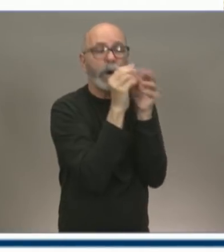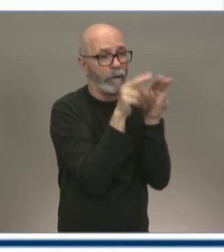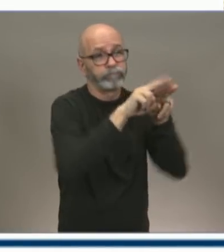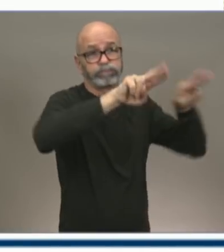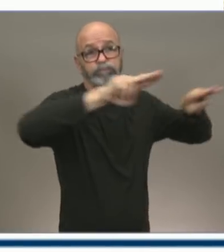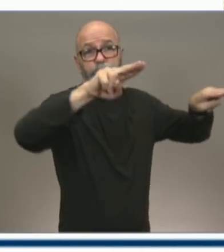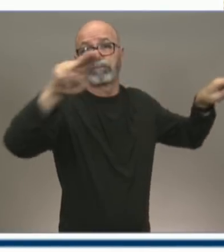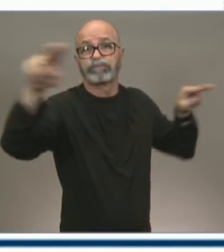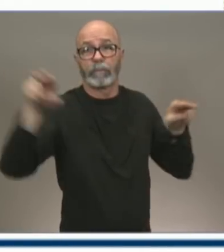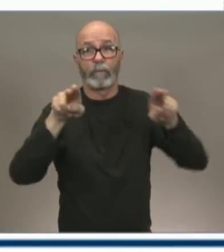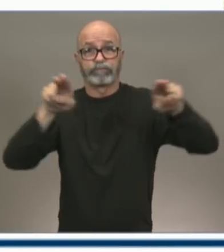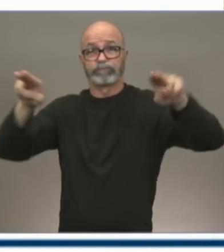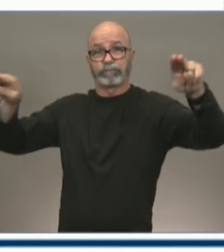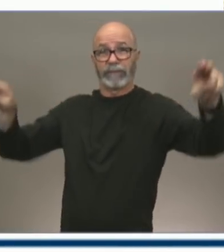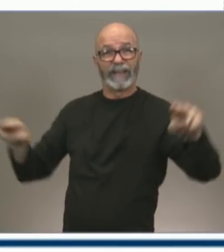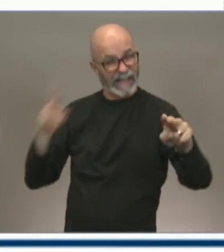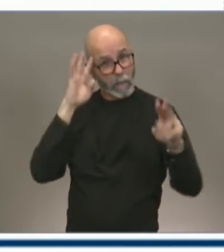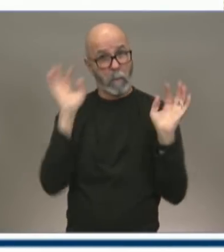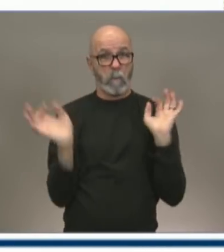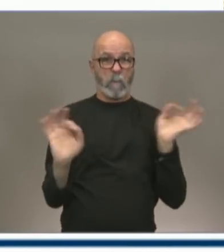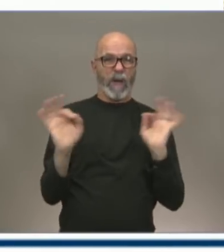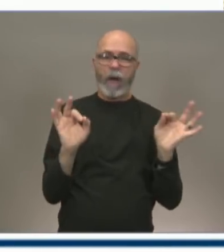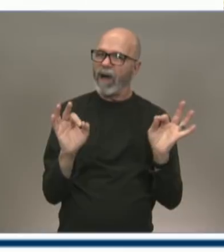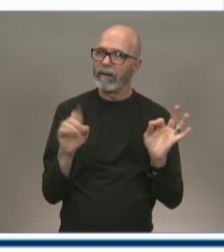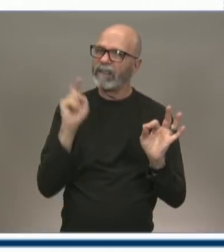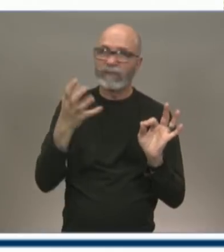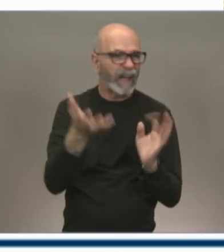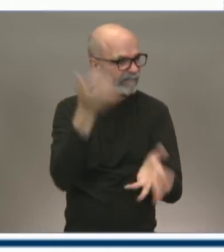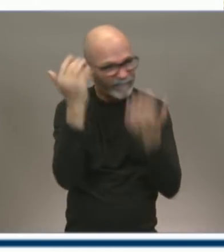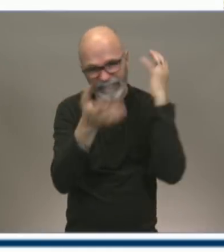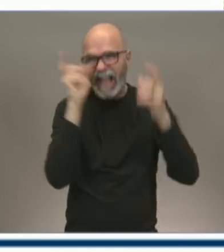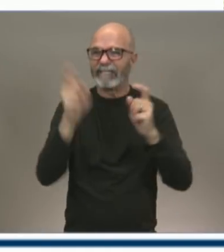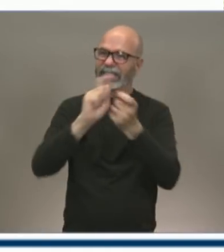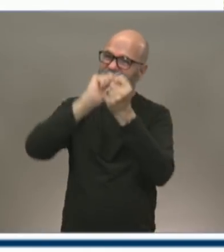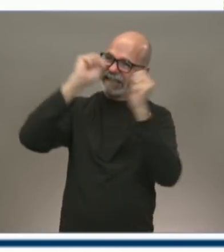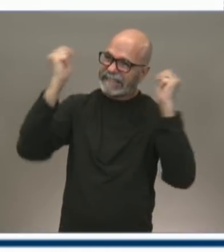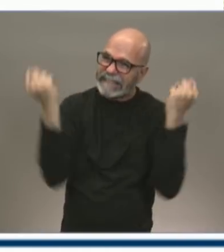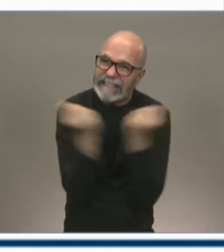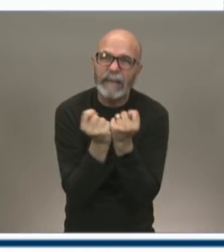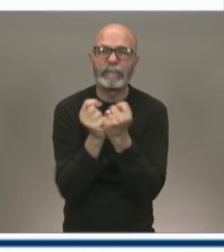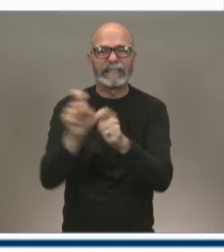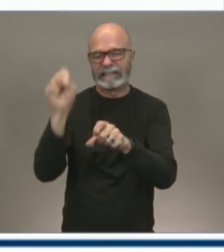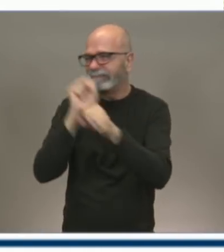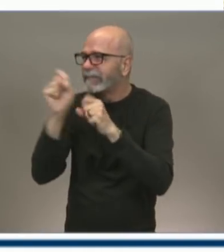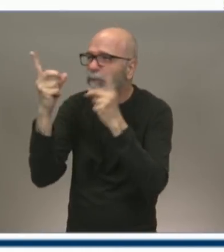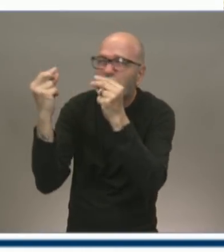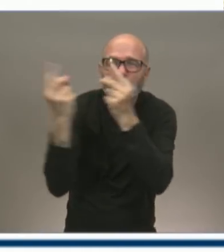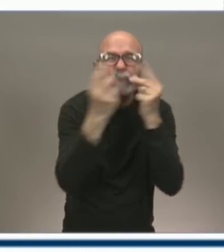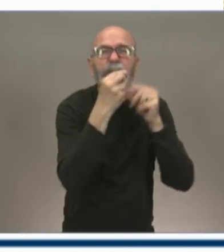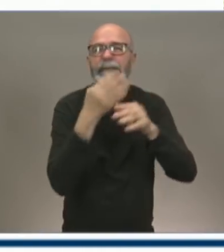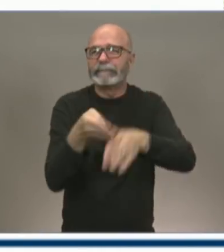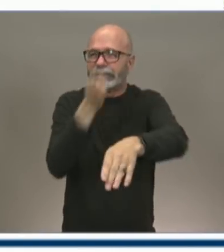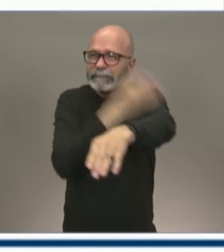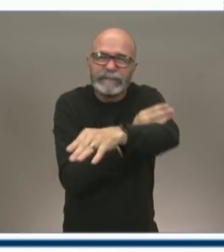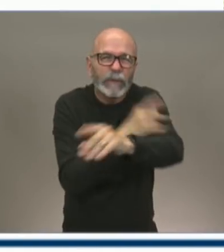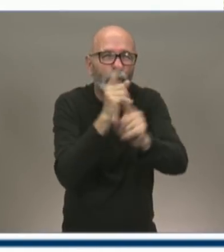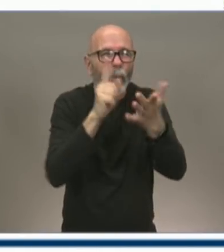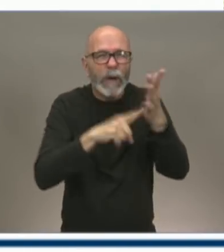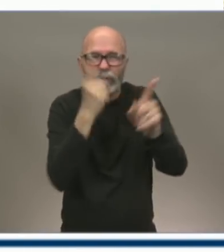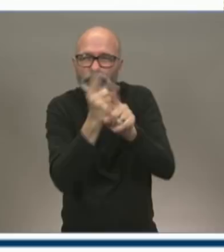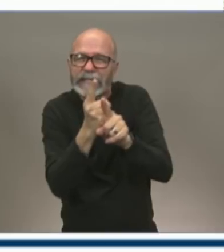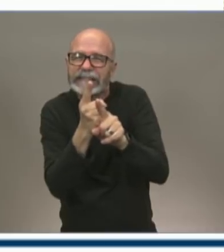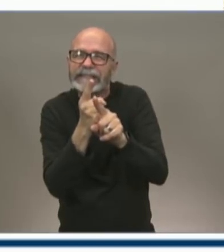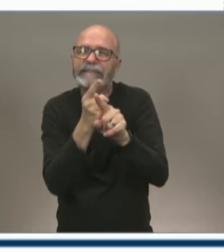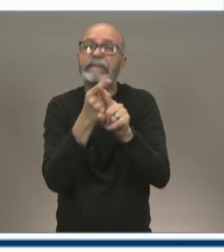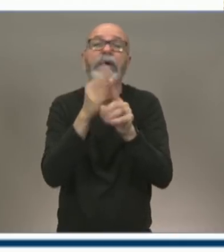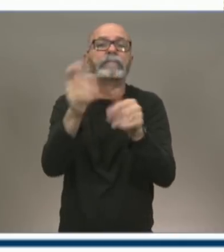study and research to get it right. And I want to thank those involved. And I want to remind everyone, this is the first phase of